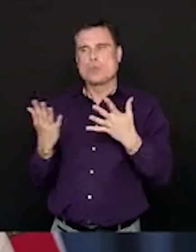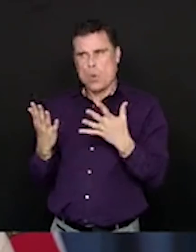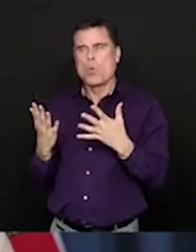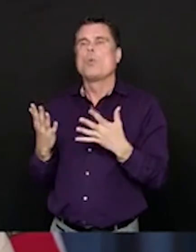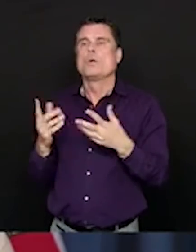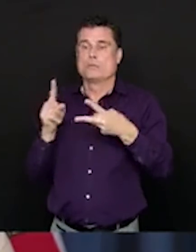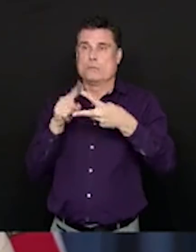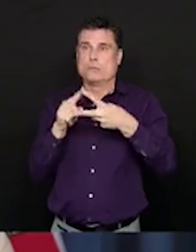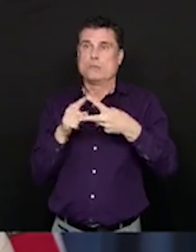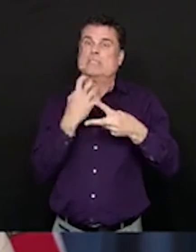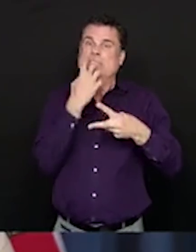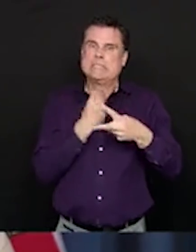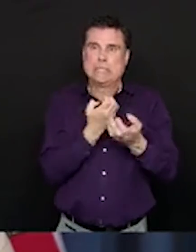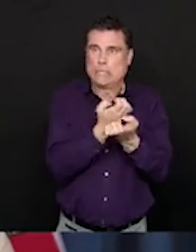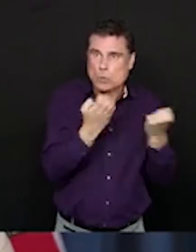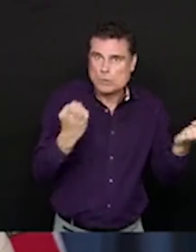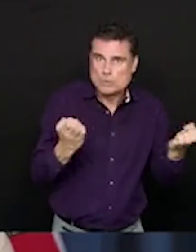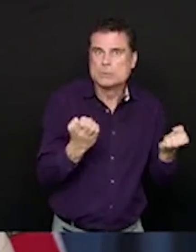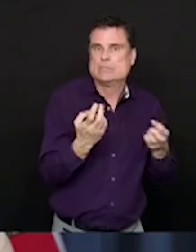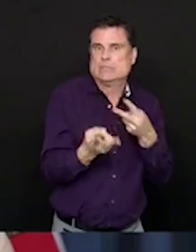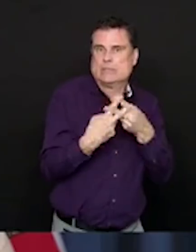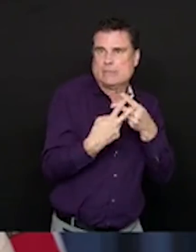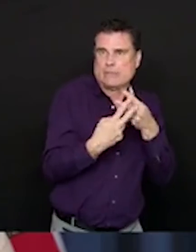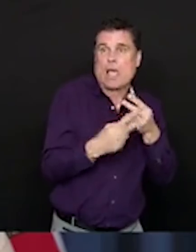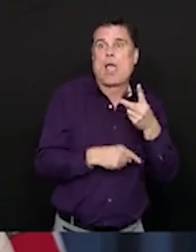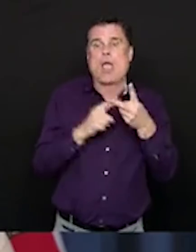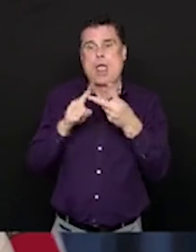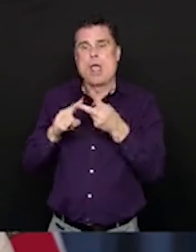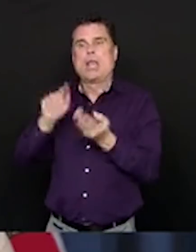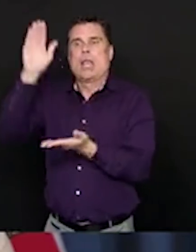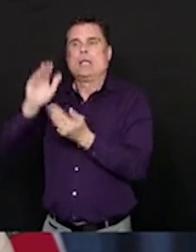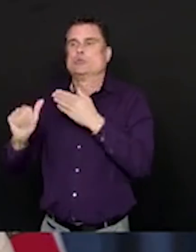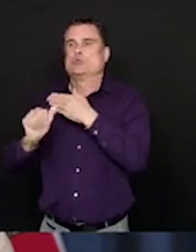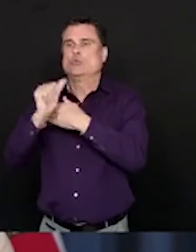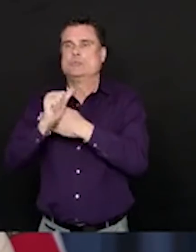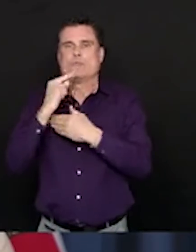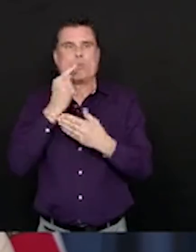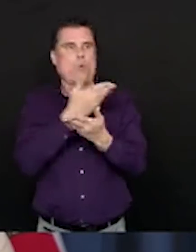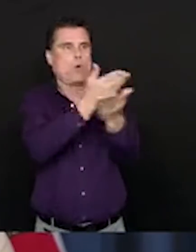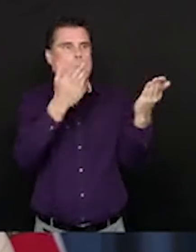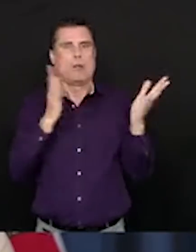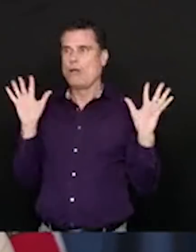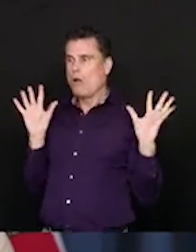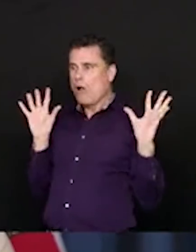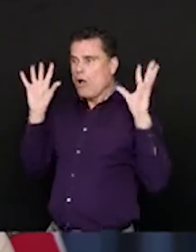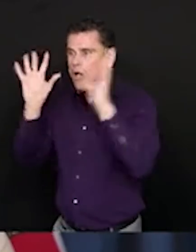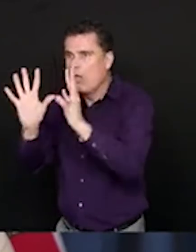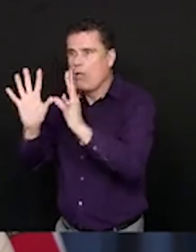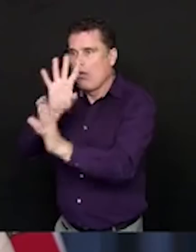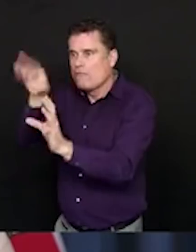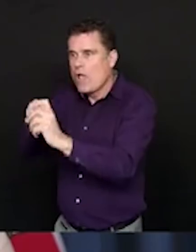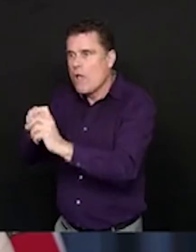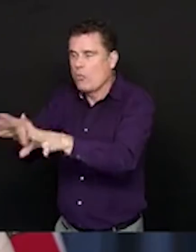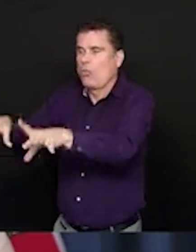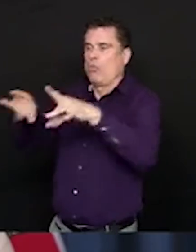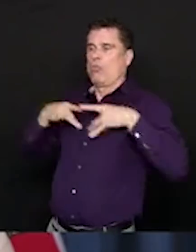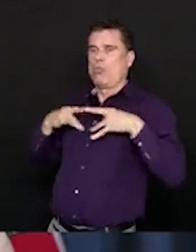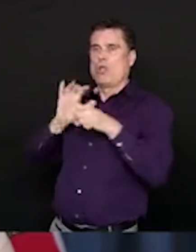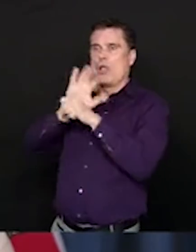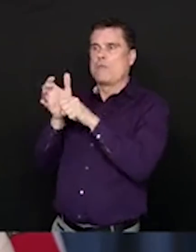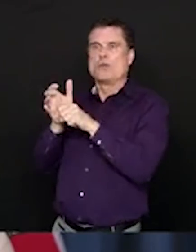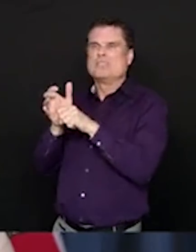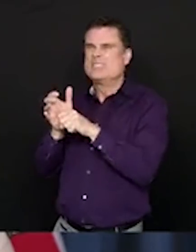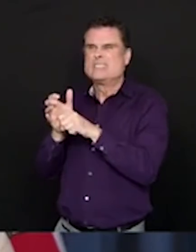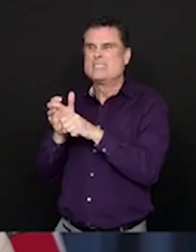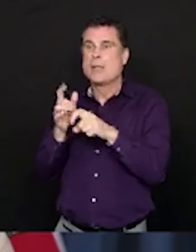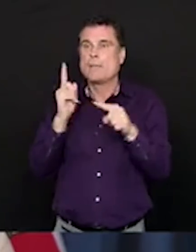medical calls where they were potentially exposed to COVID-19 and needed to be off work, that could leave critical supply issues